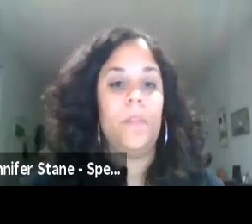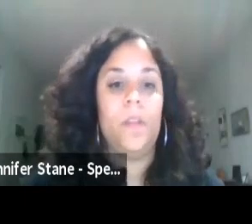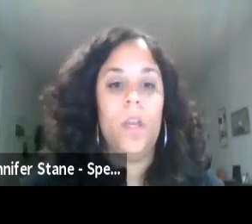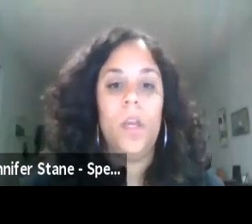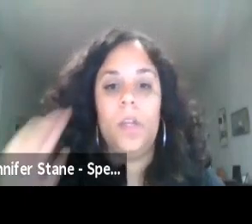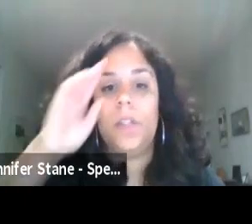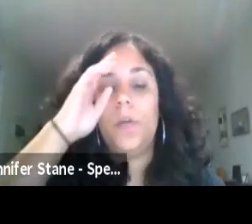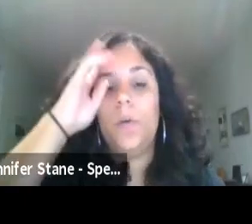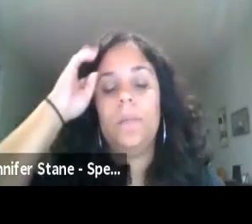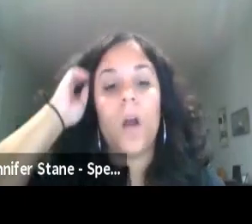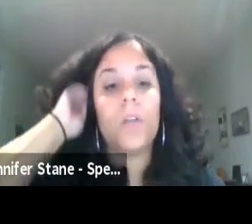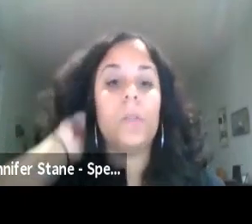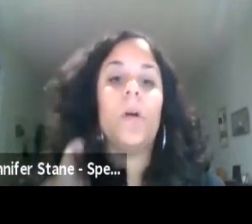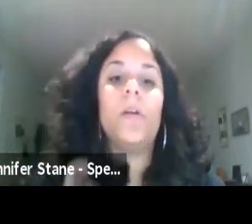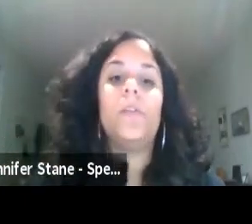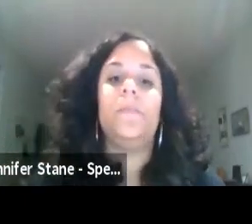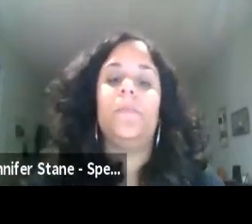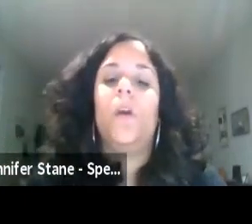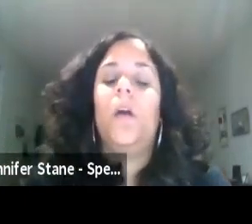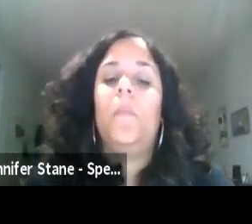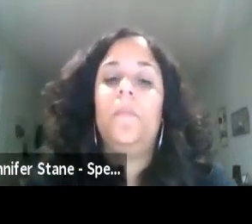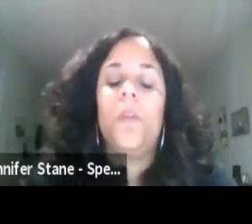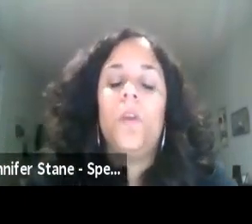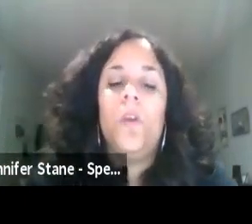Okay, so our SOAR partners